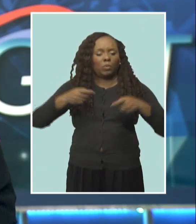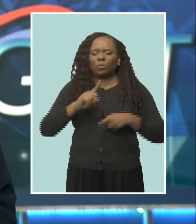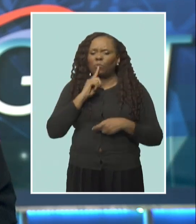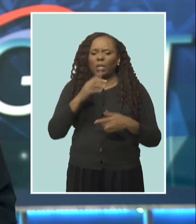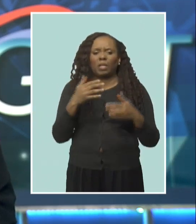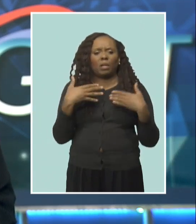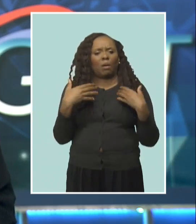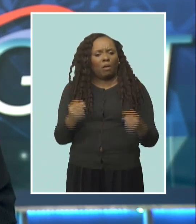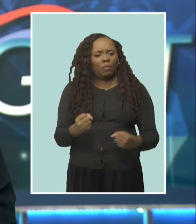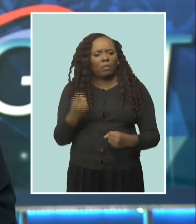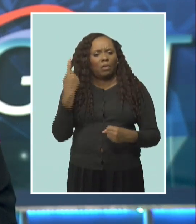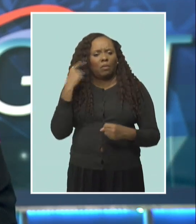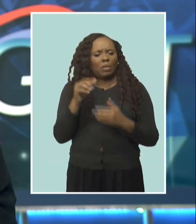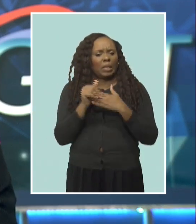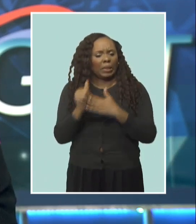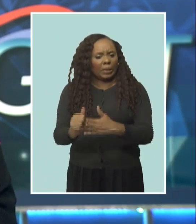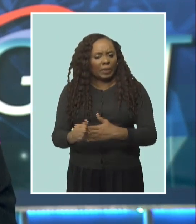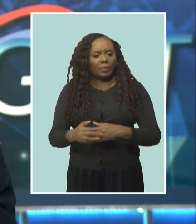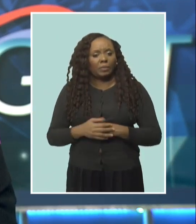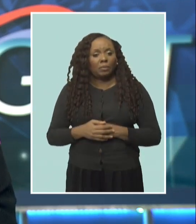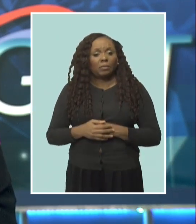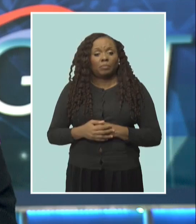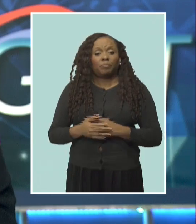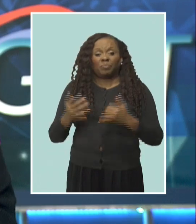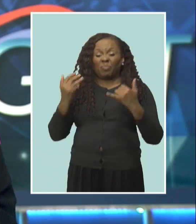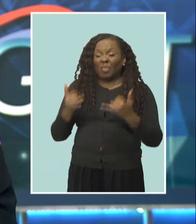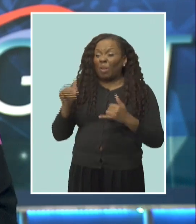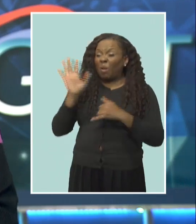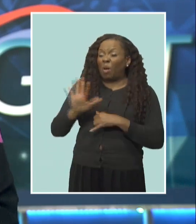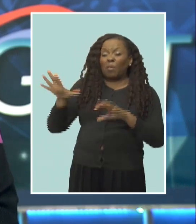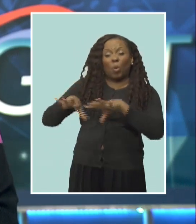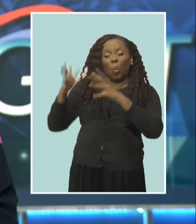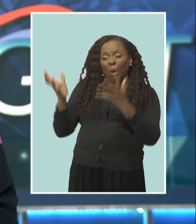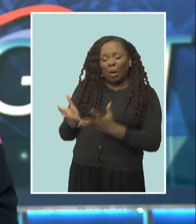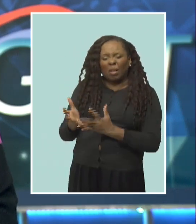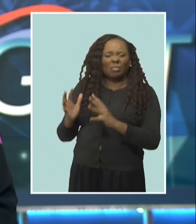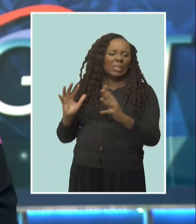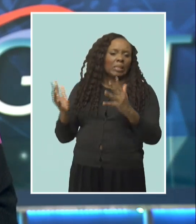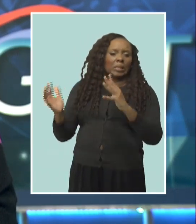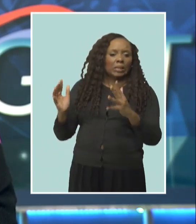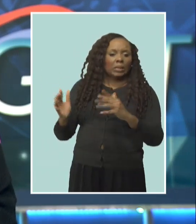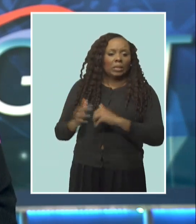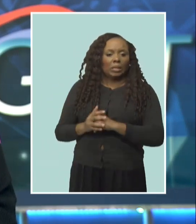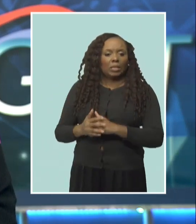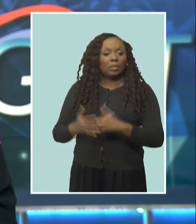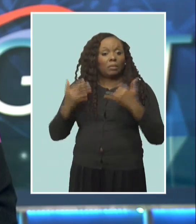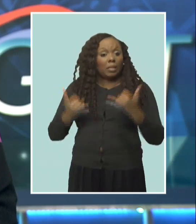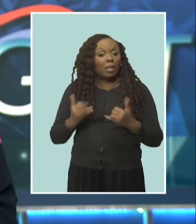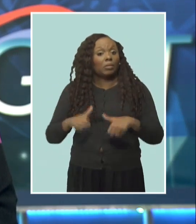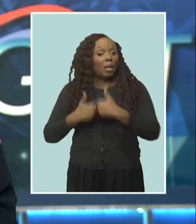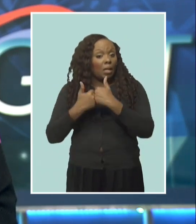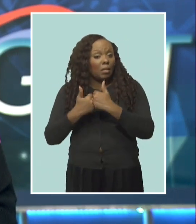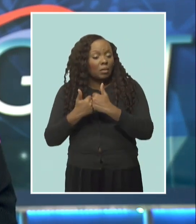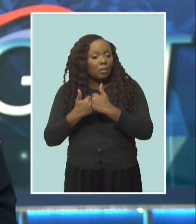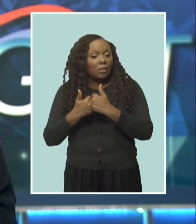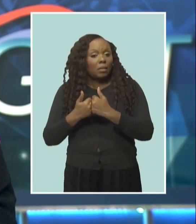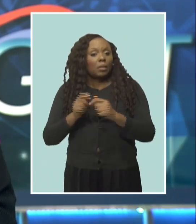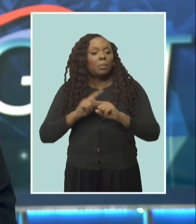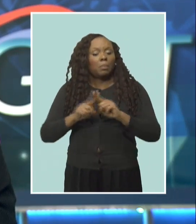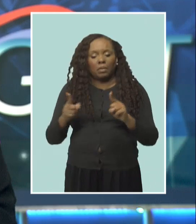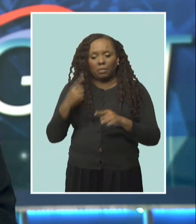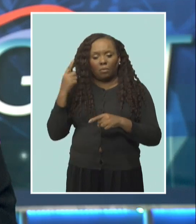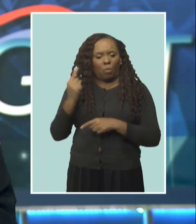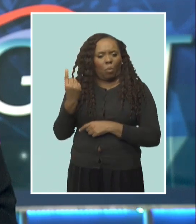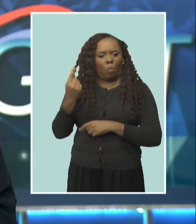leadership, especially amid the current global uncertainties. She stresses that the current challenges cannot be